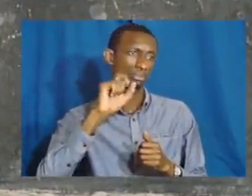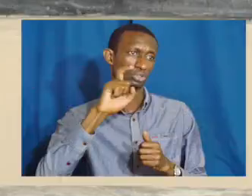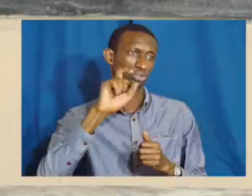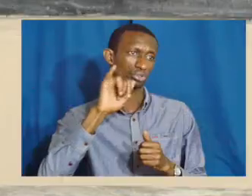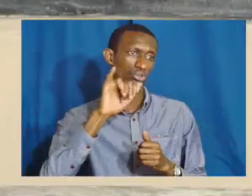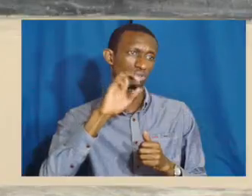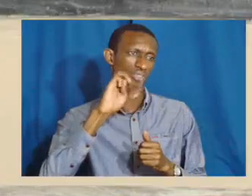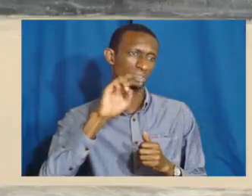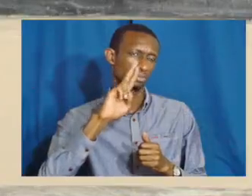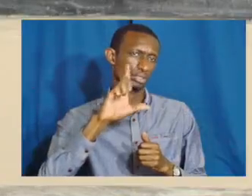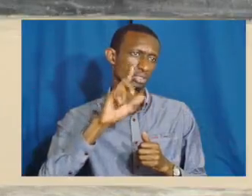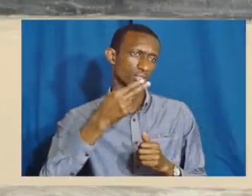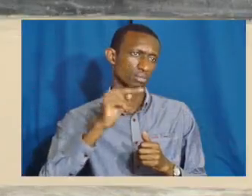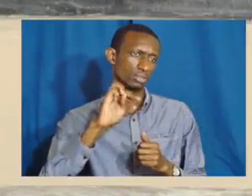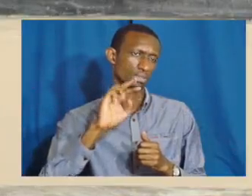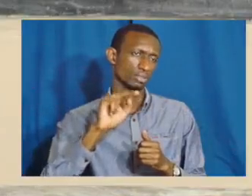methoxymethane,